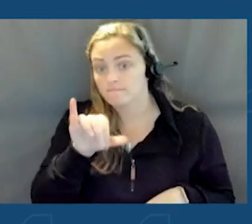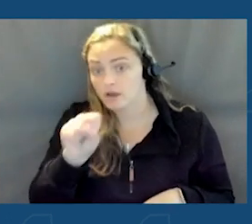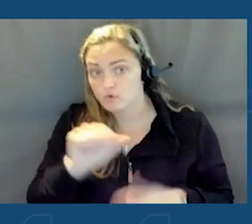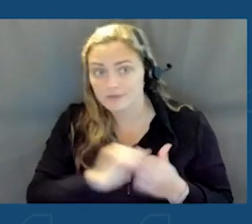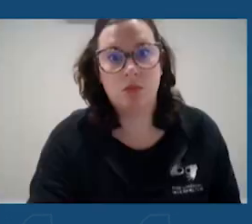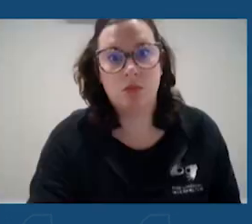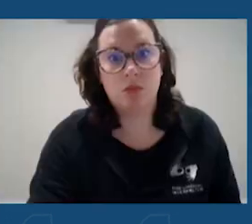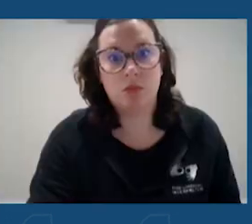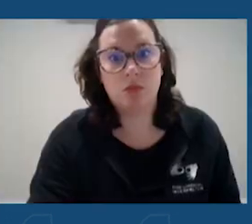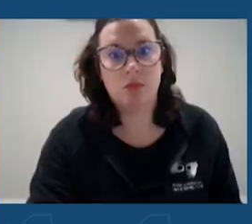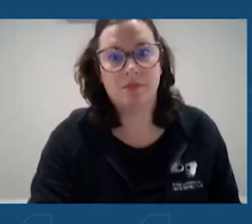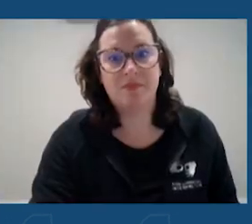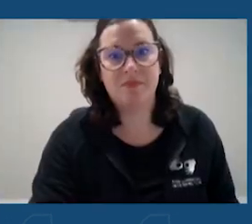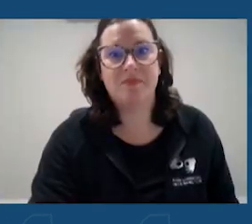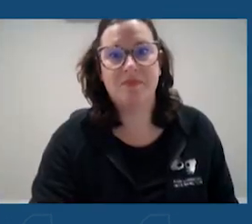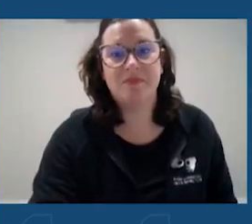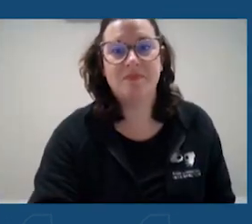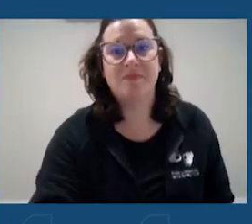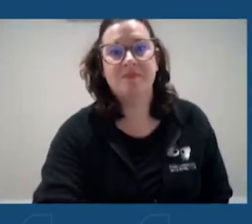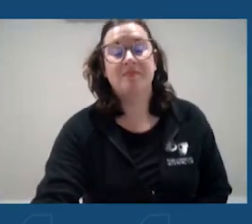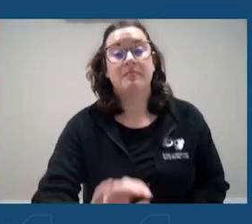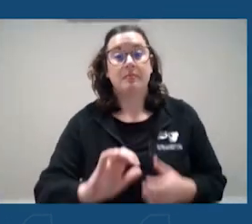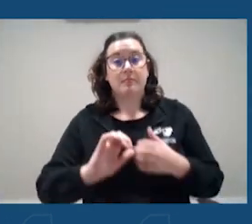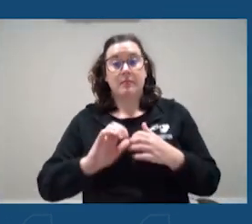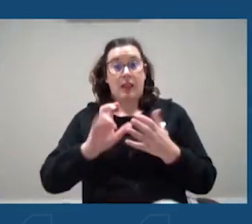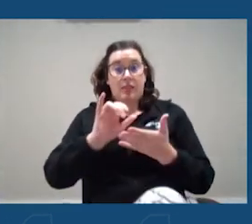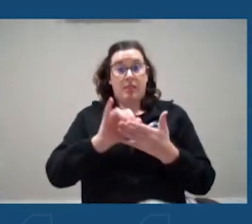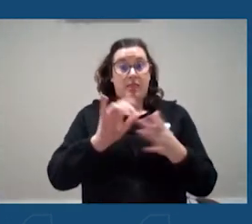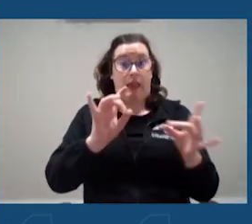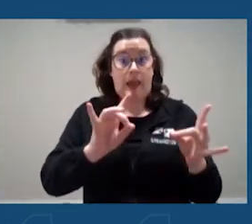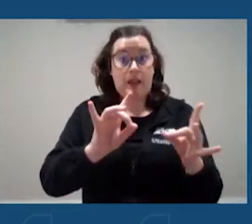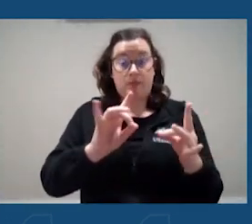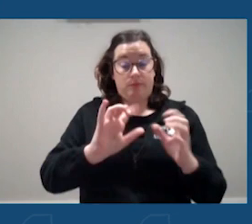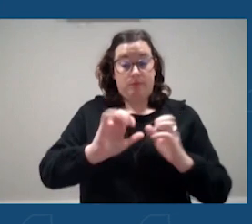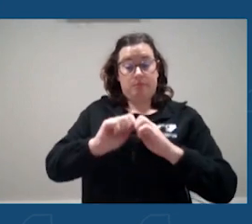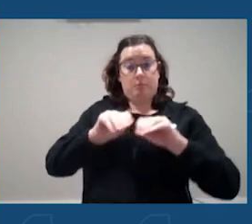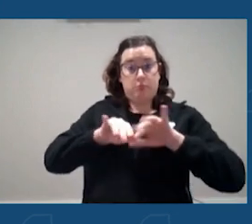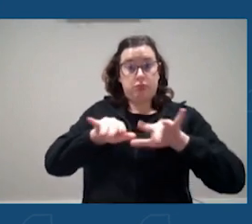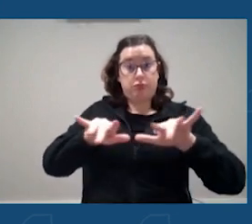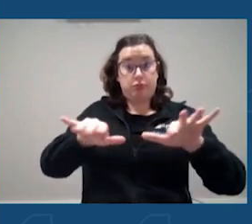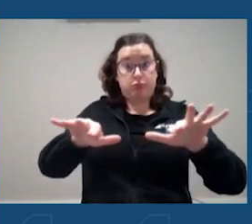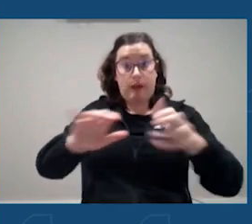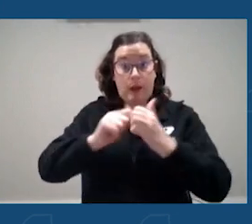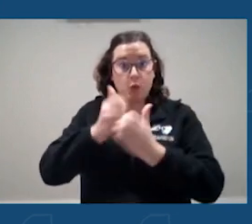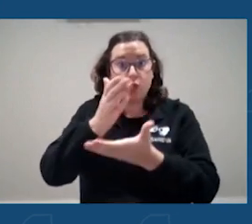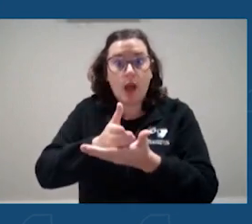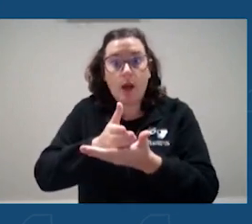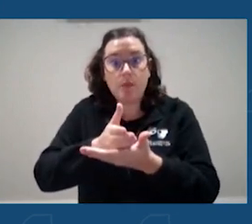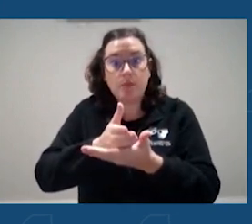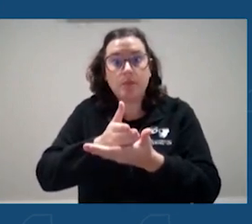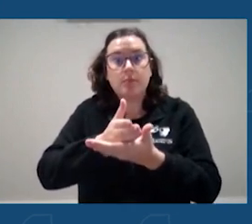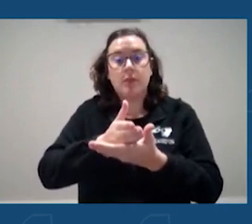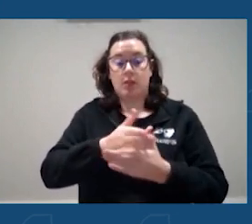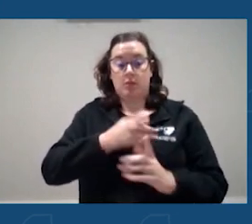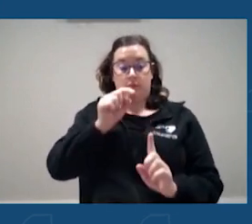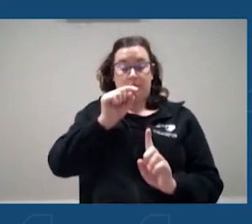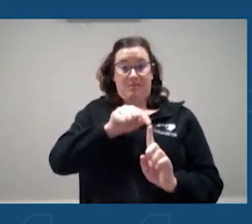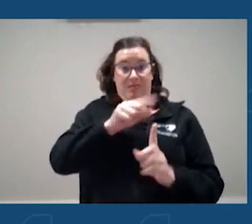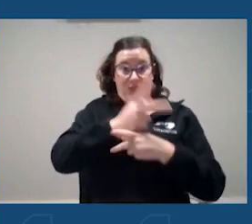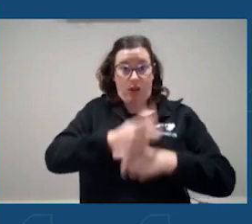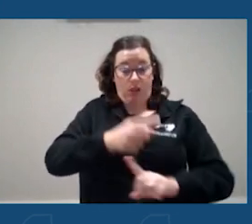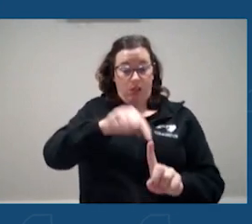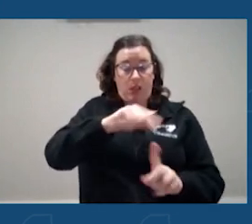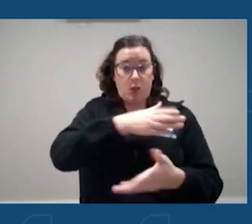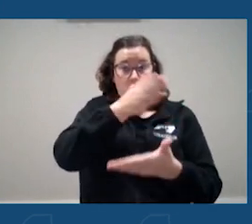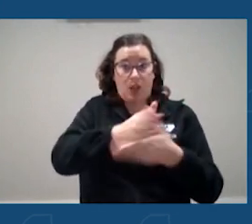virus, and you disrupt it and you stop the transmission. And that's the plan. You stop the transmission of the virus, right? It's